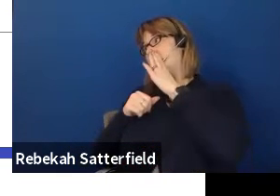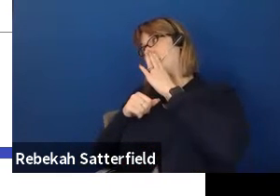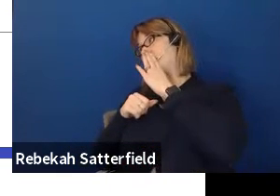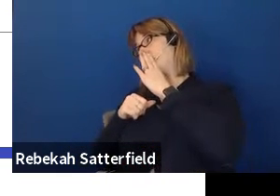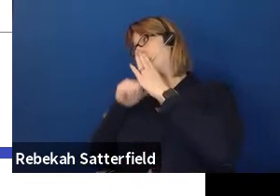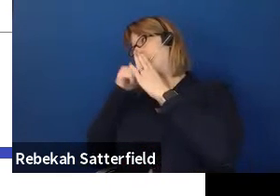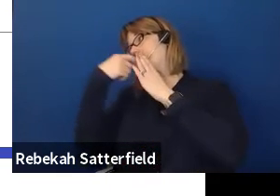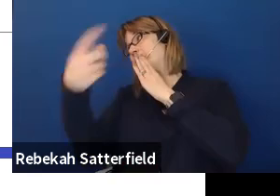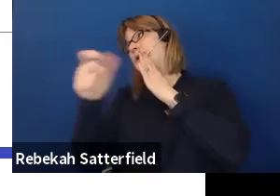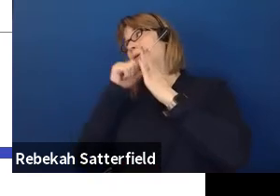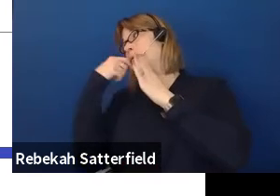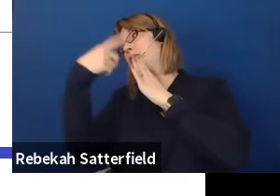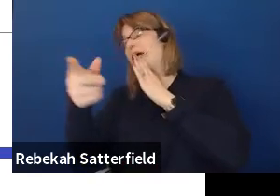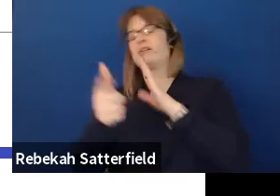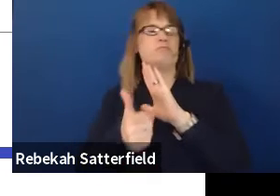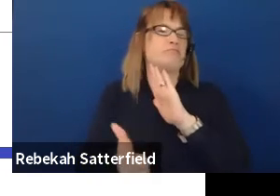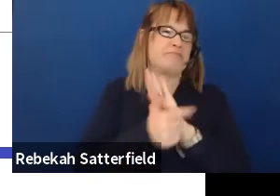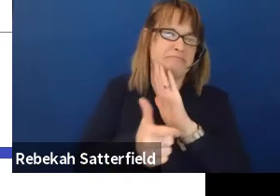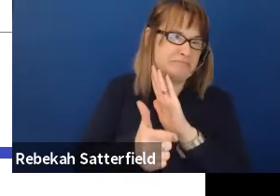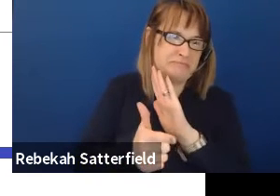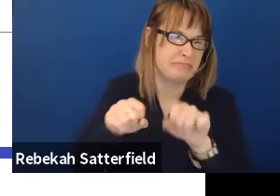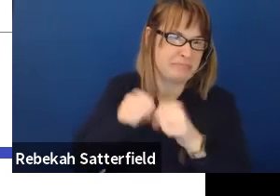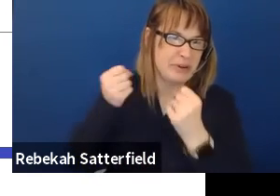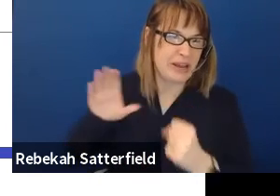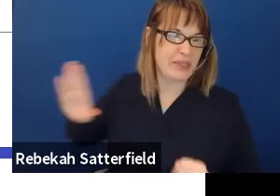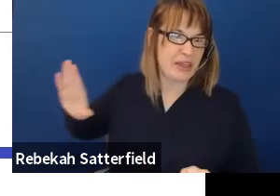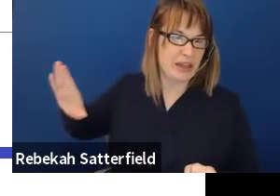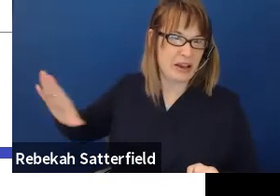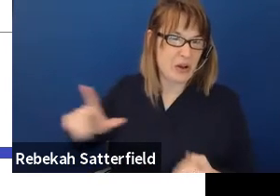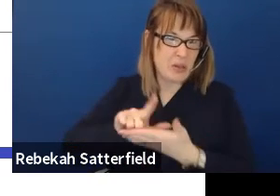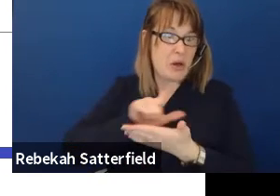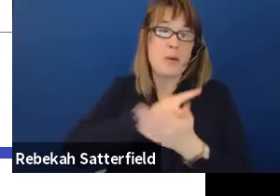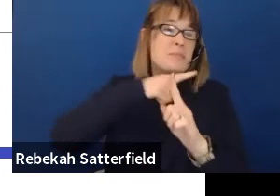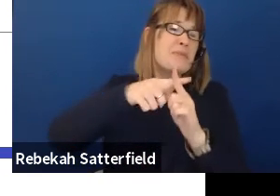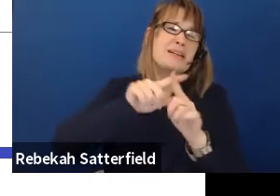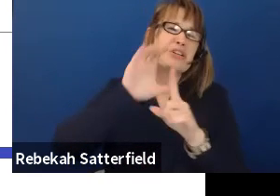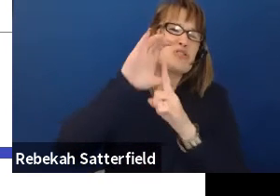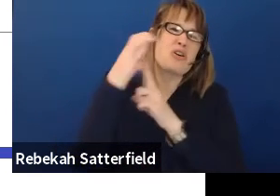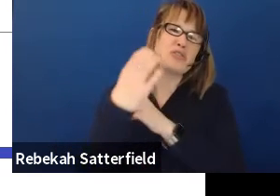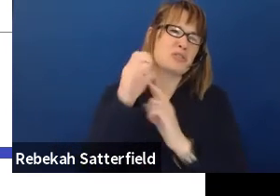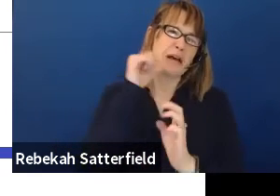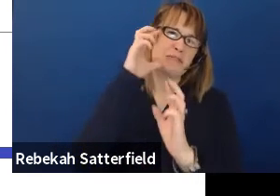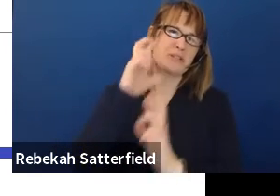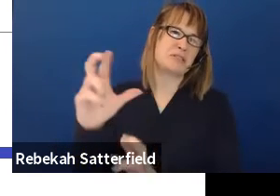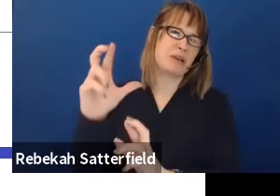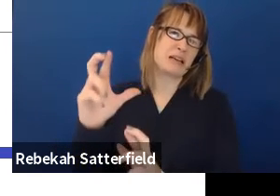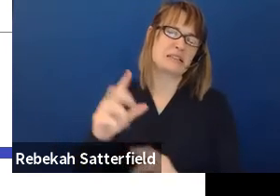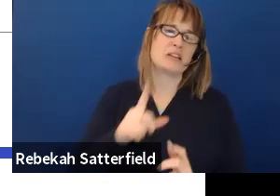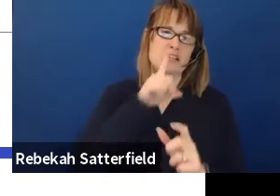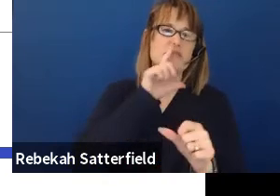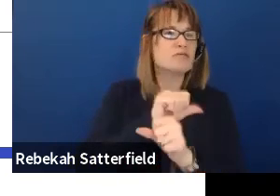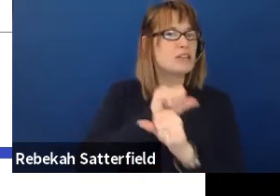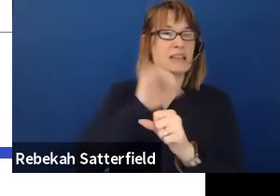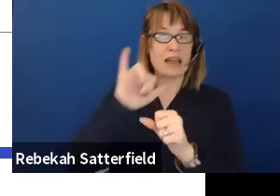violate the interpreter code of ethics. It's also a cultural no-no in many cultures. It really does break the